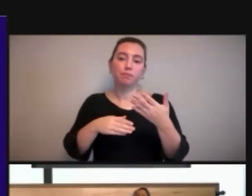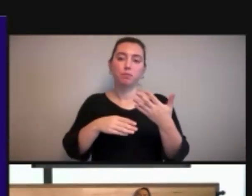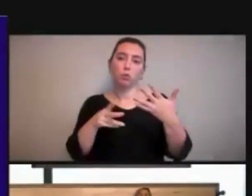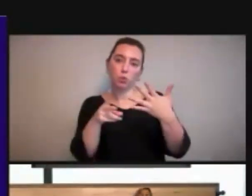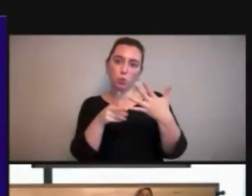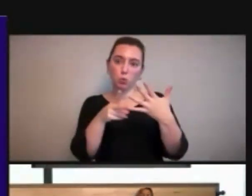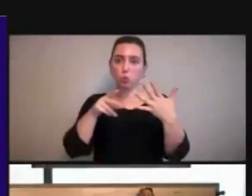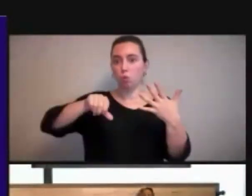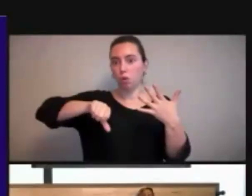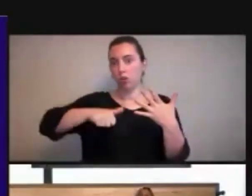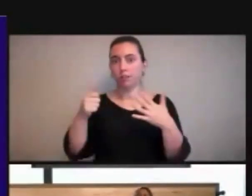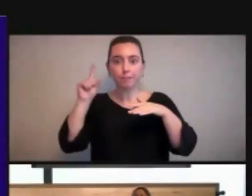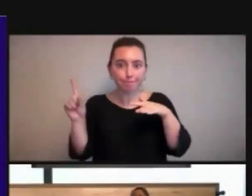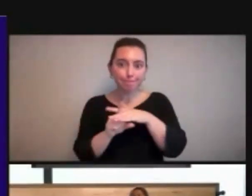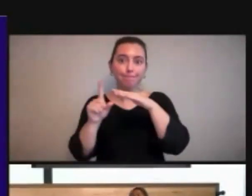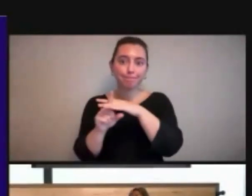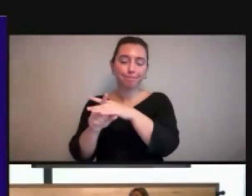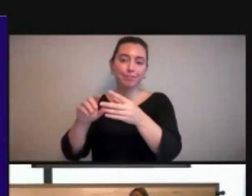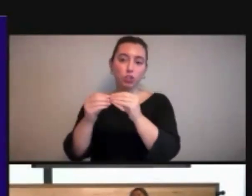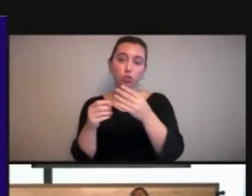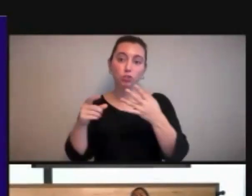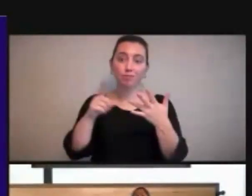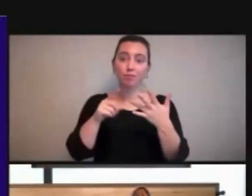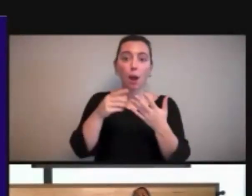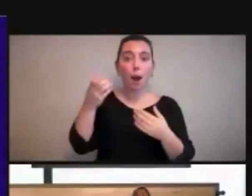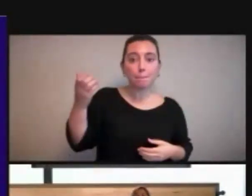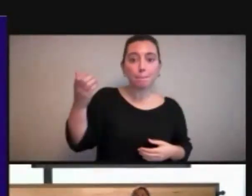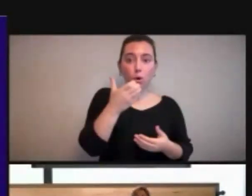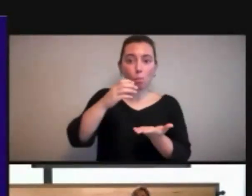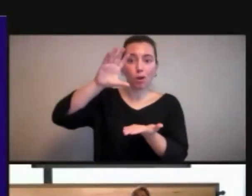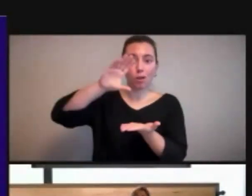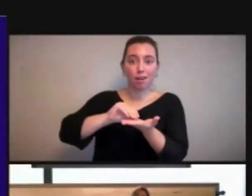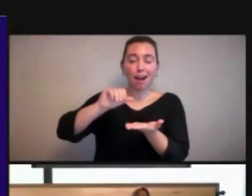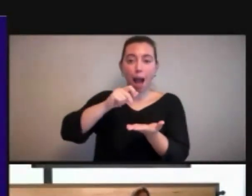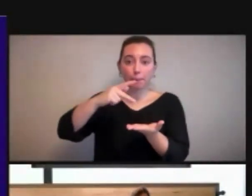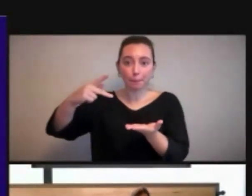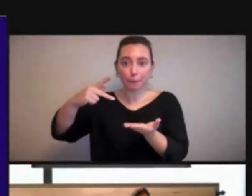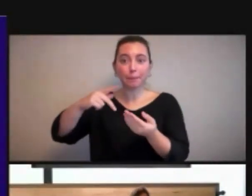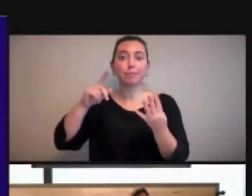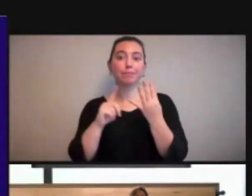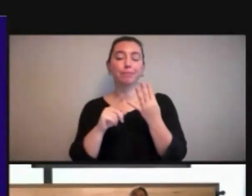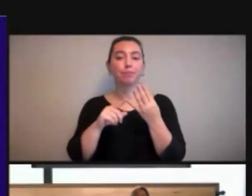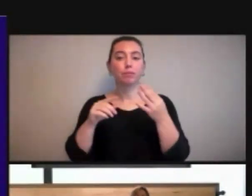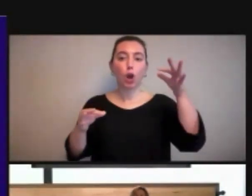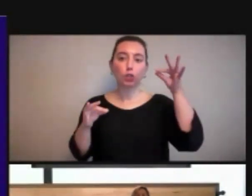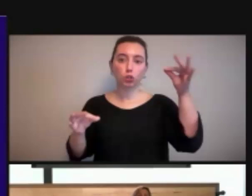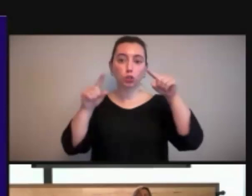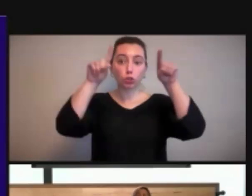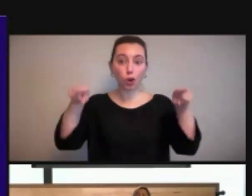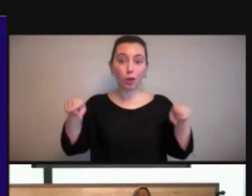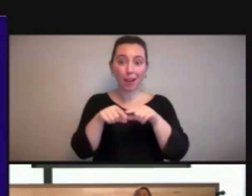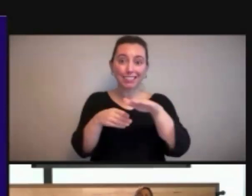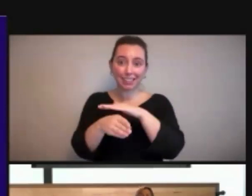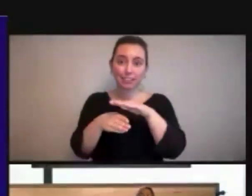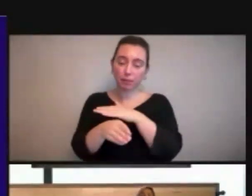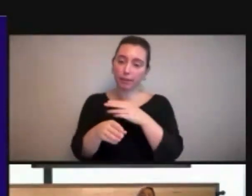recurring issues, which is testing of mobile apps and about document accessibility, which seems to be a